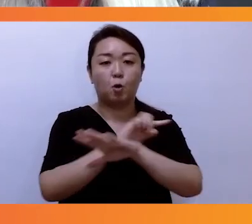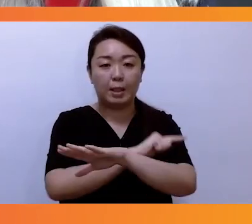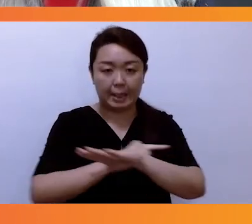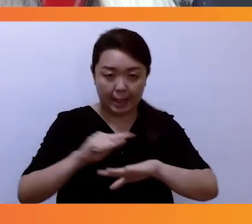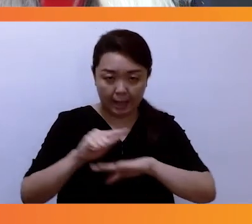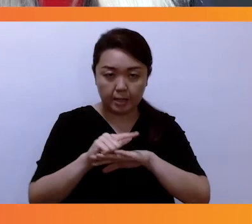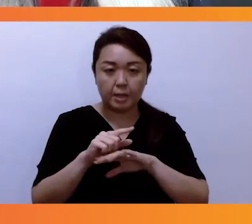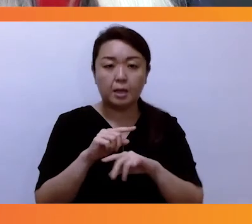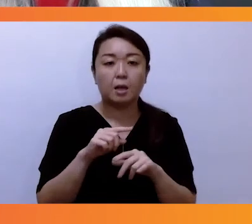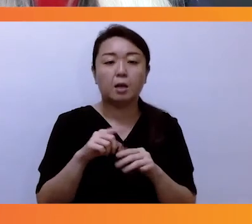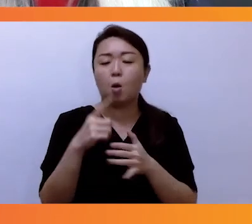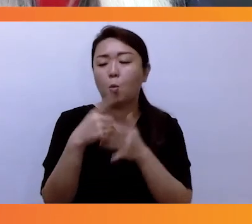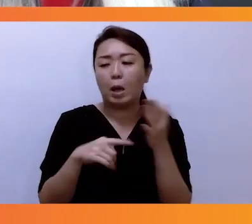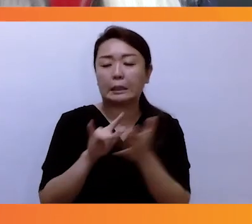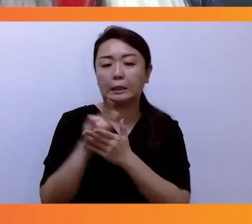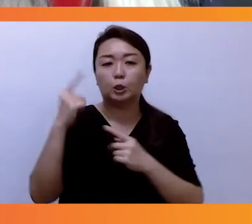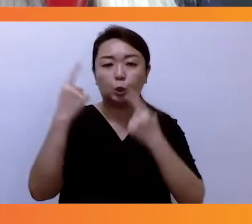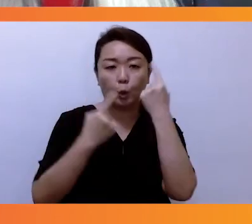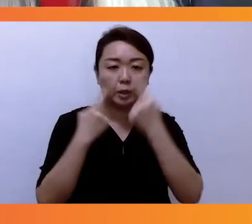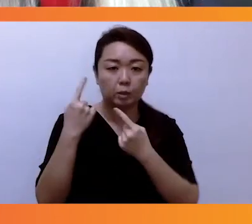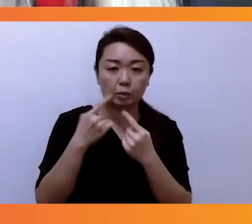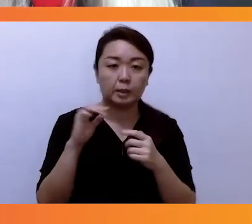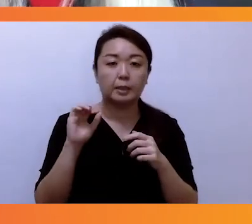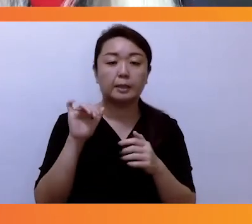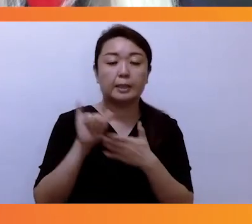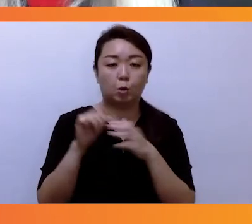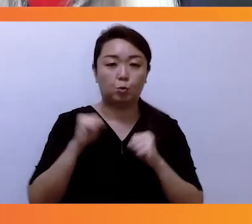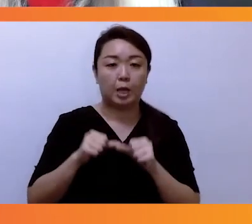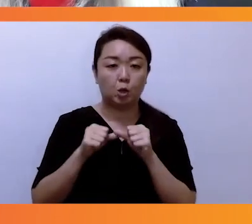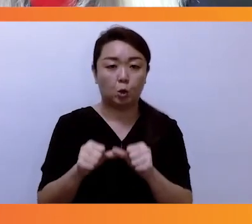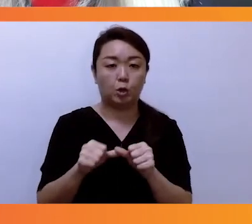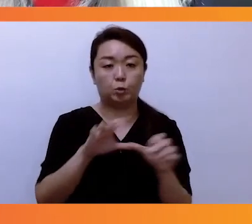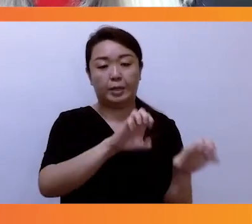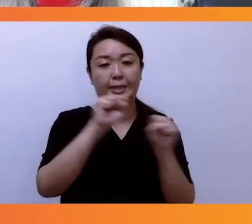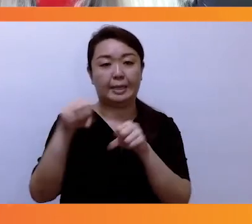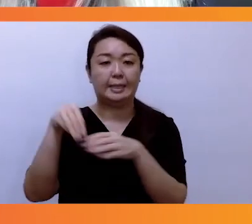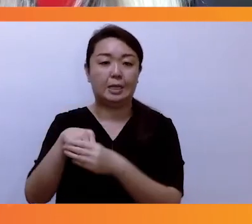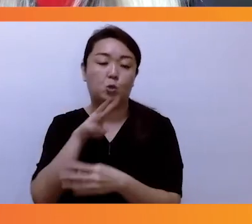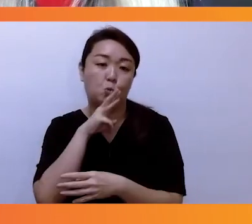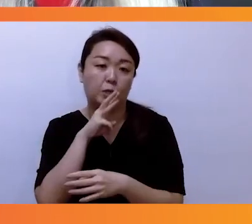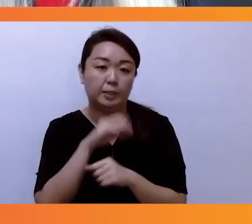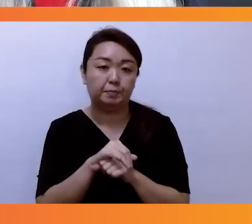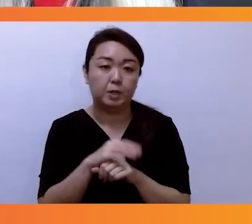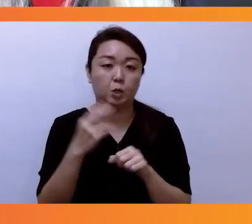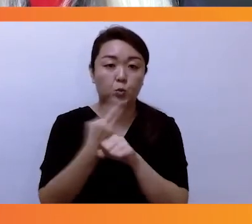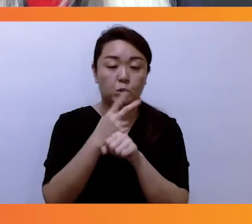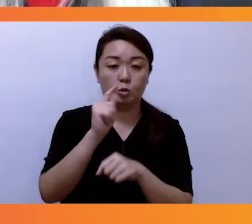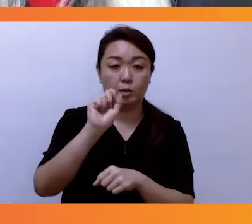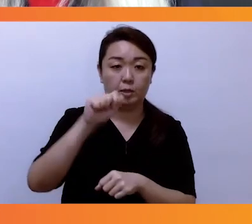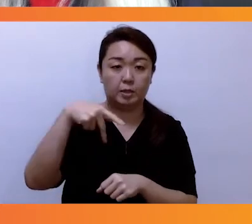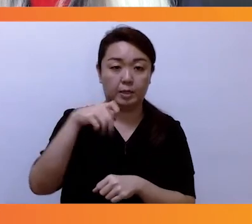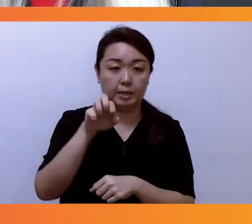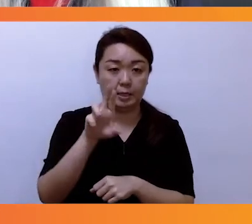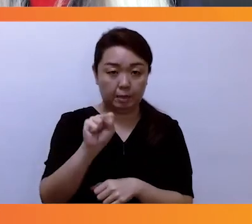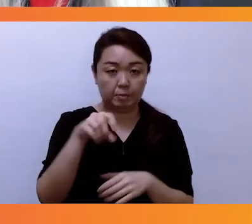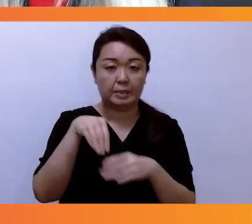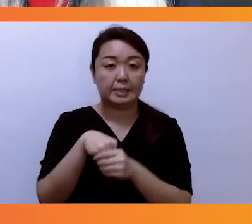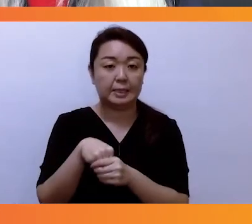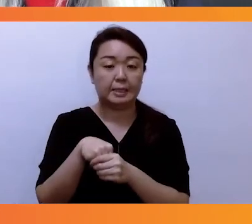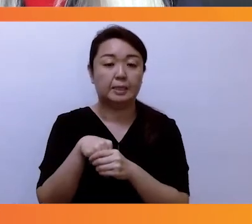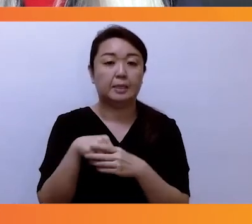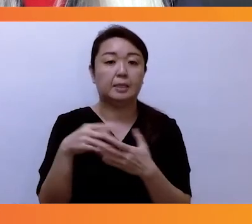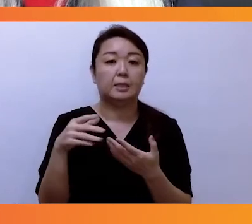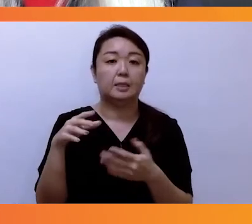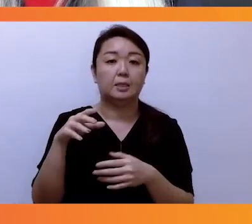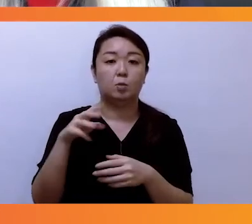on land. And then what are those considerations that we take into the aquatic arena? So we use tappers in the